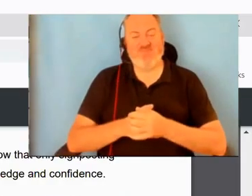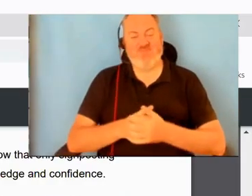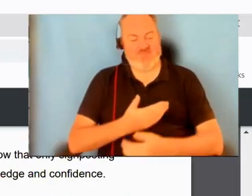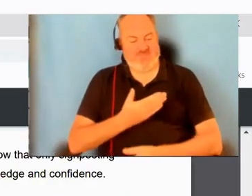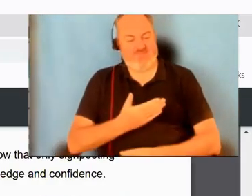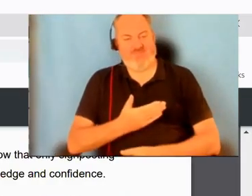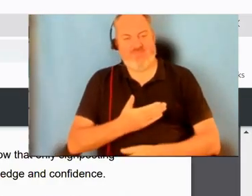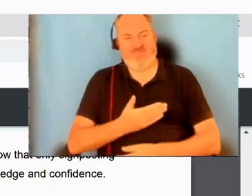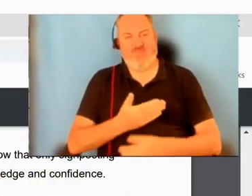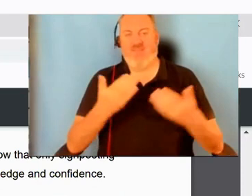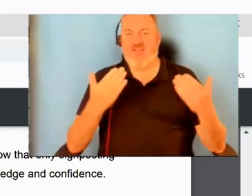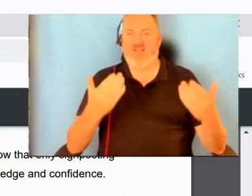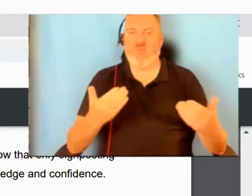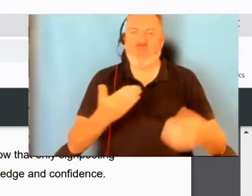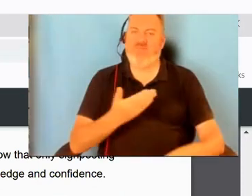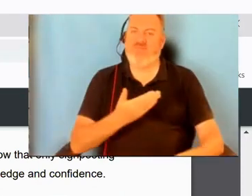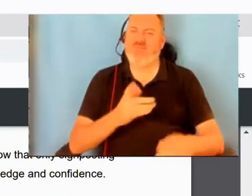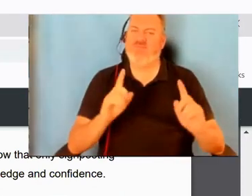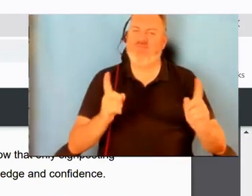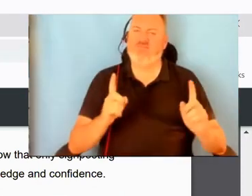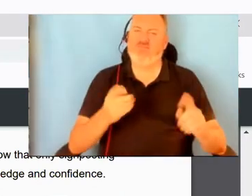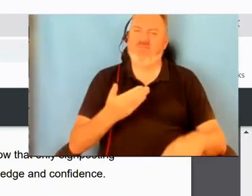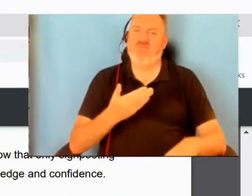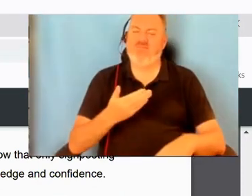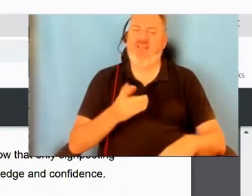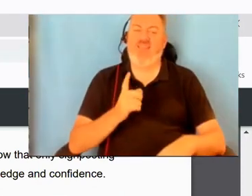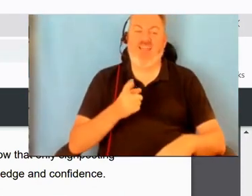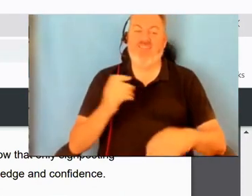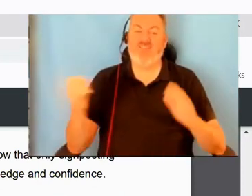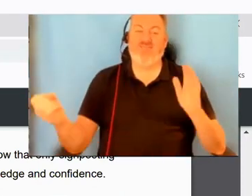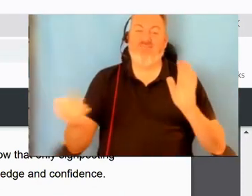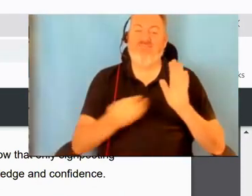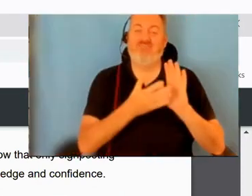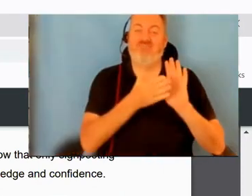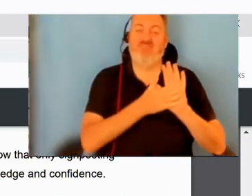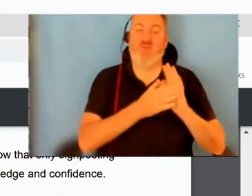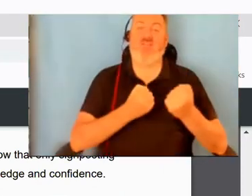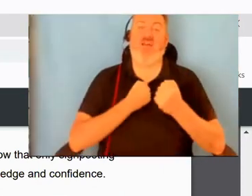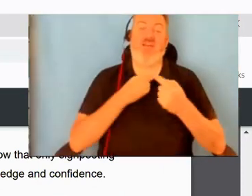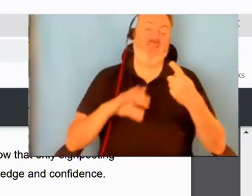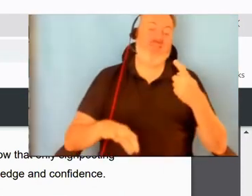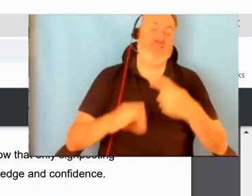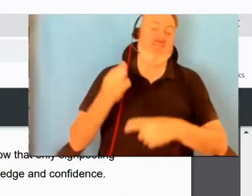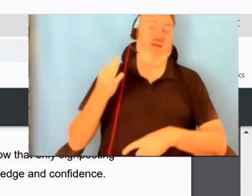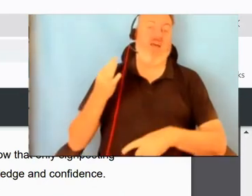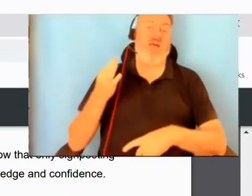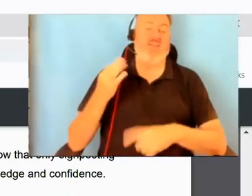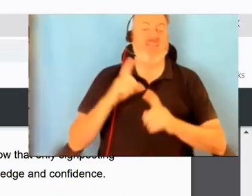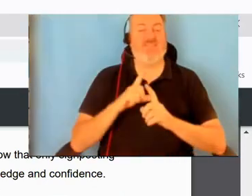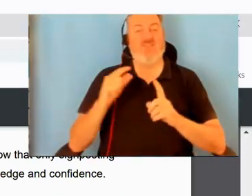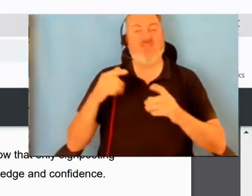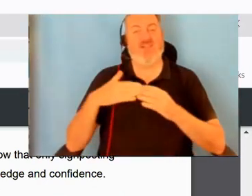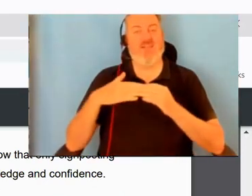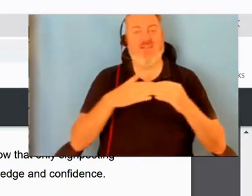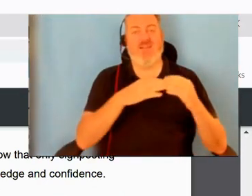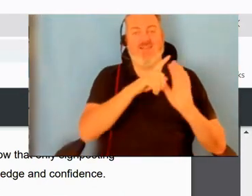So what I'm showing on the screen now is just a screenshot of our Discover Digital Guide. So our Discover Digital Guide can be